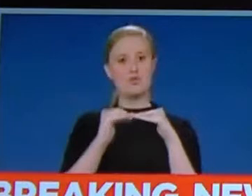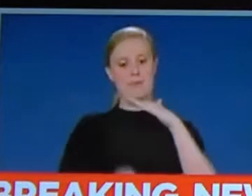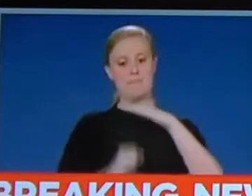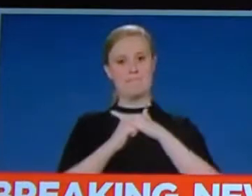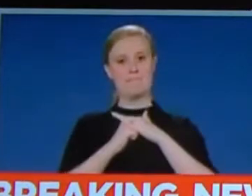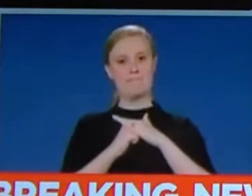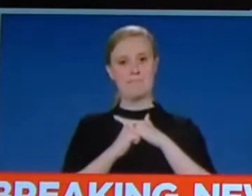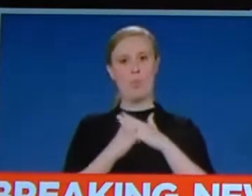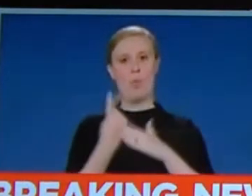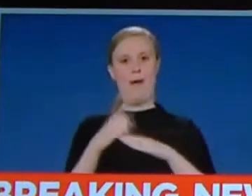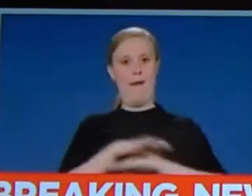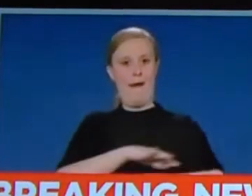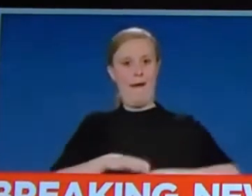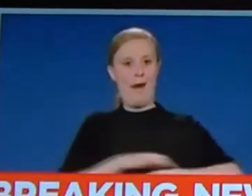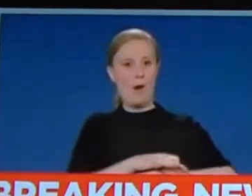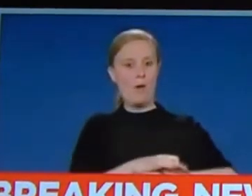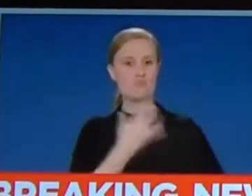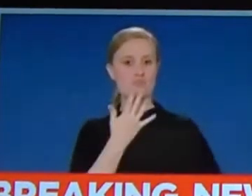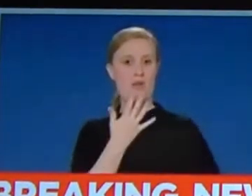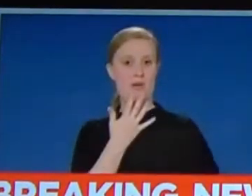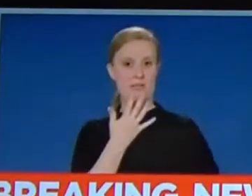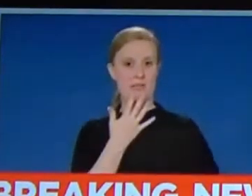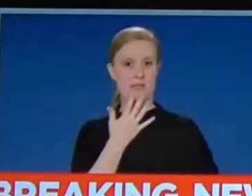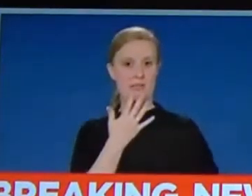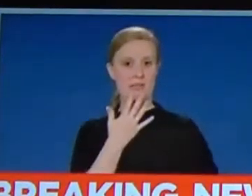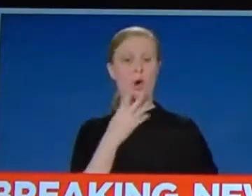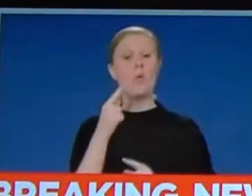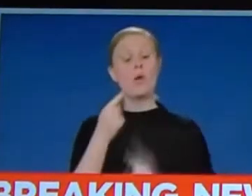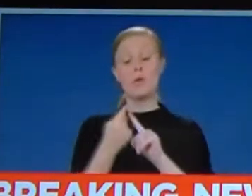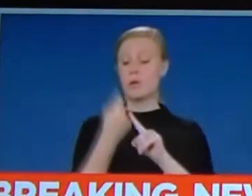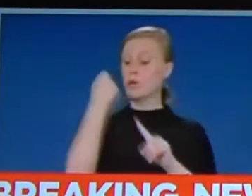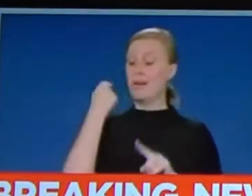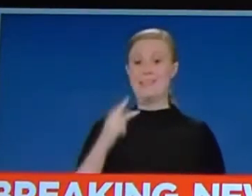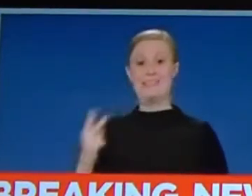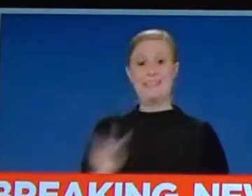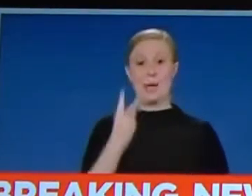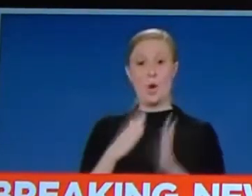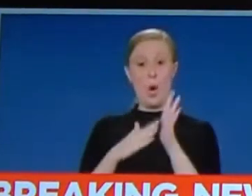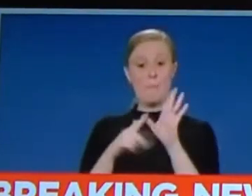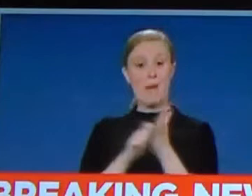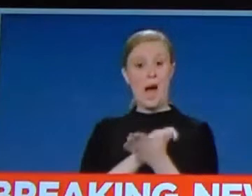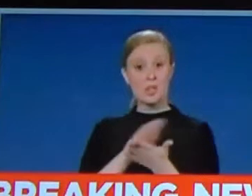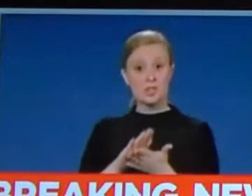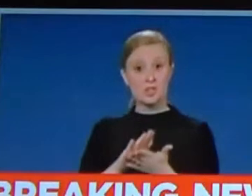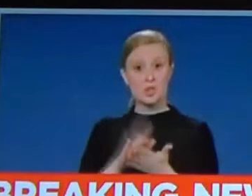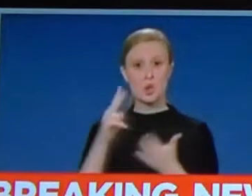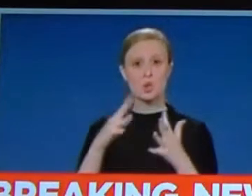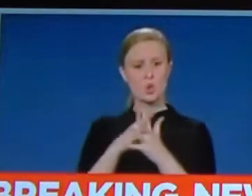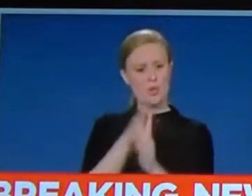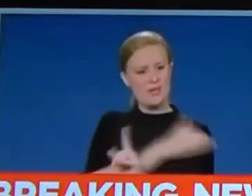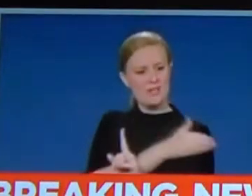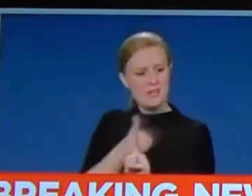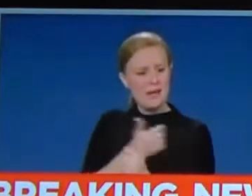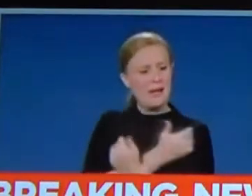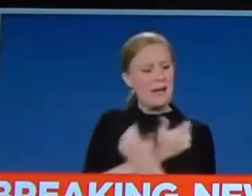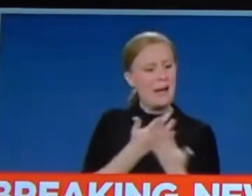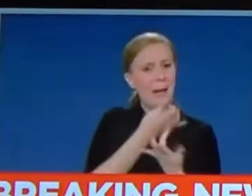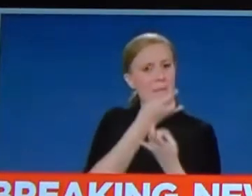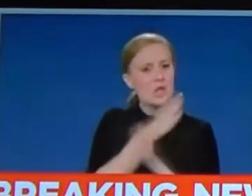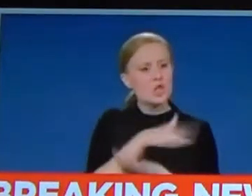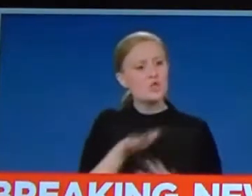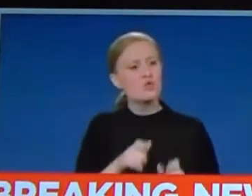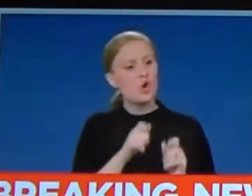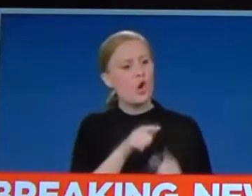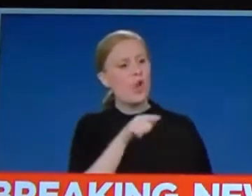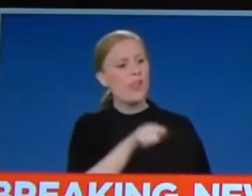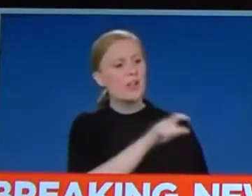March, and we will pay you that amount on a fortnightly basis. We will